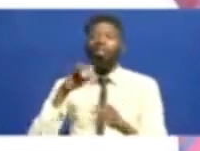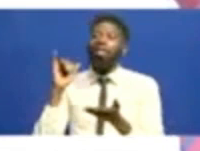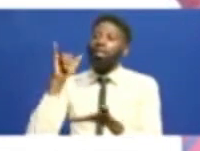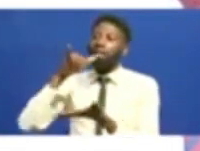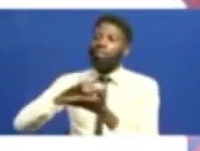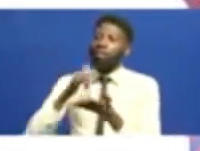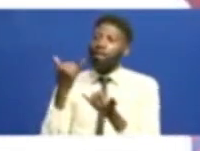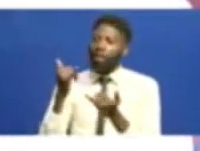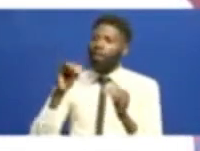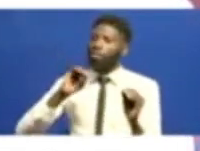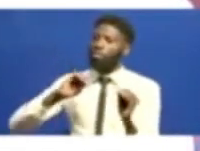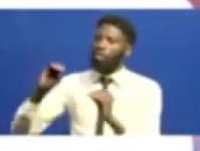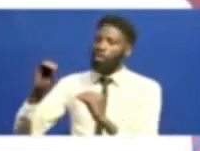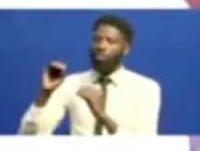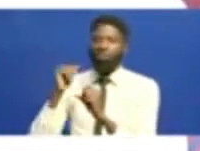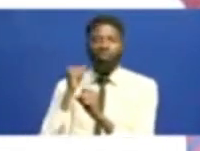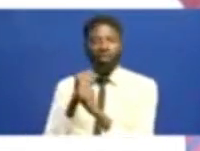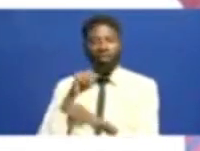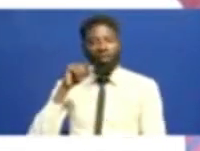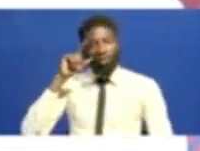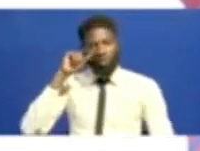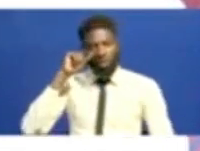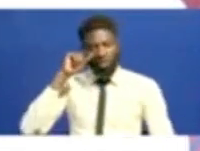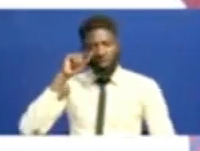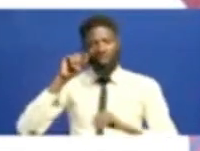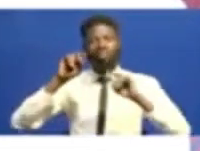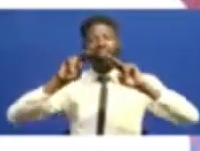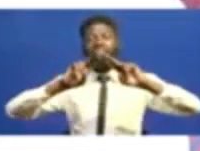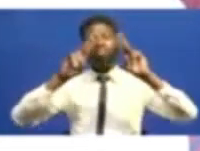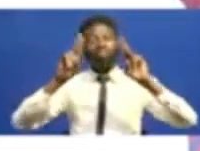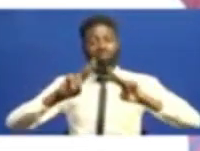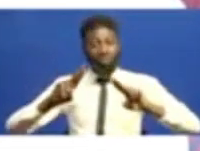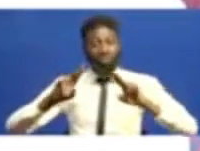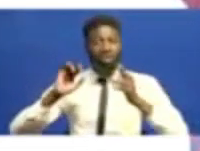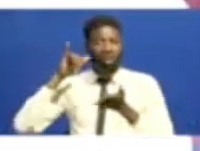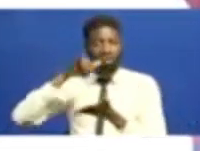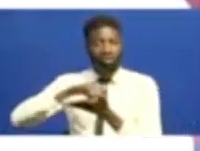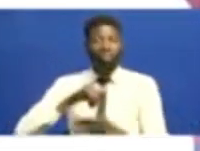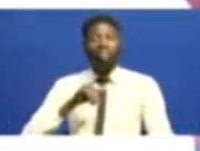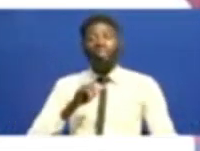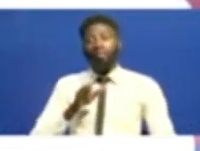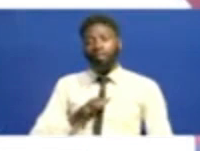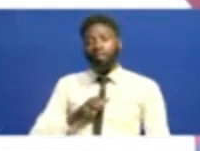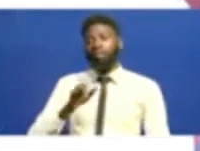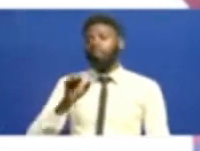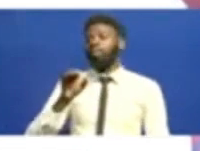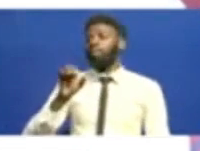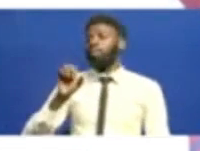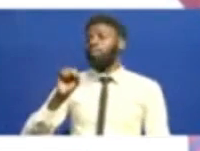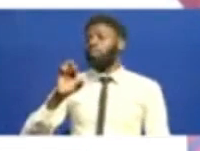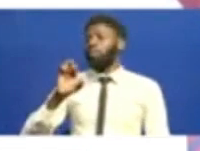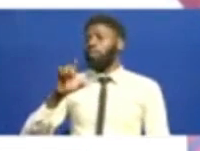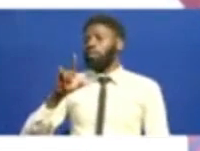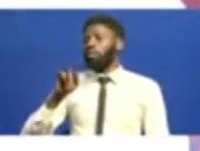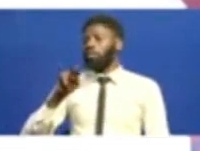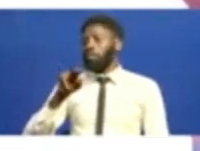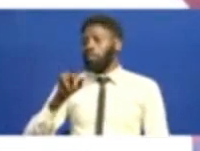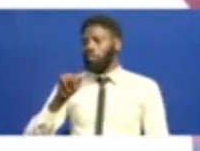moves to serve in Mombasa International Airport. Madam Selina Gore, the airport